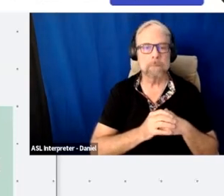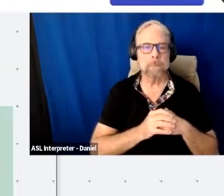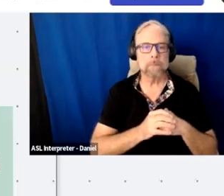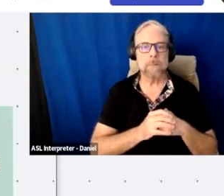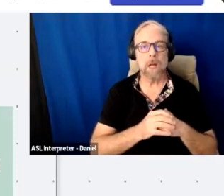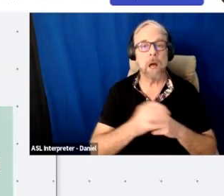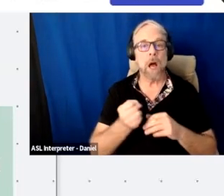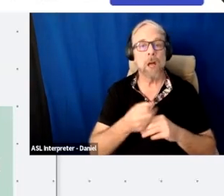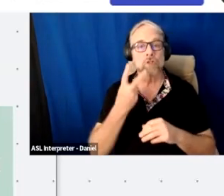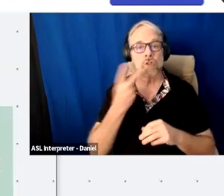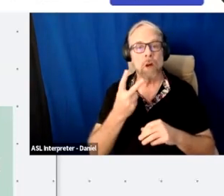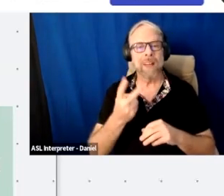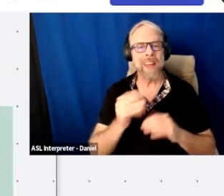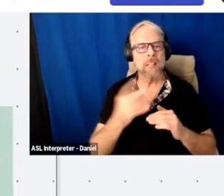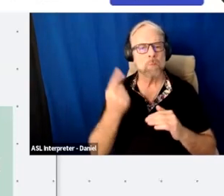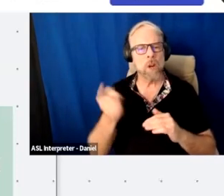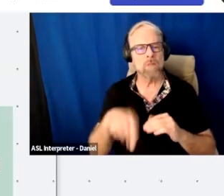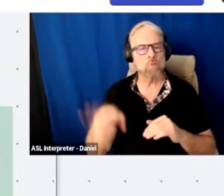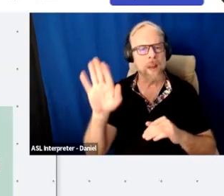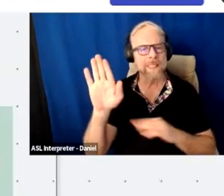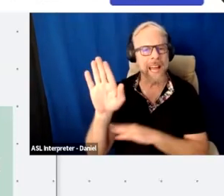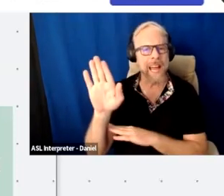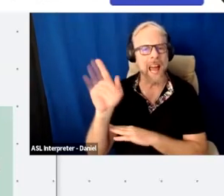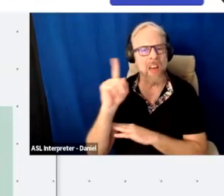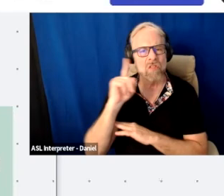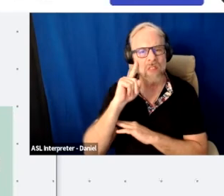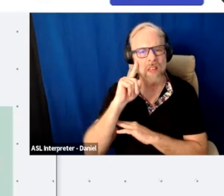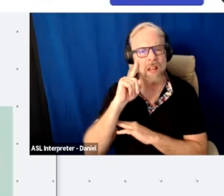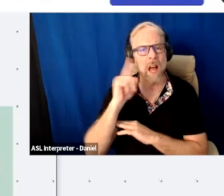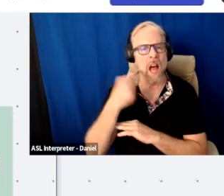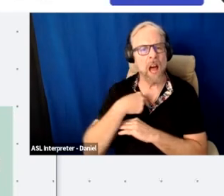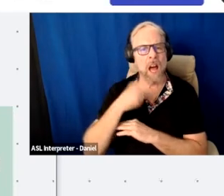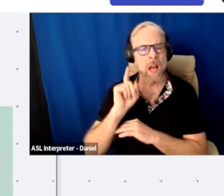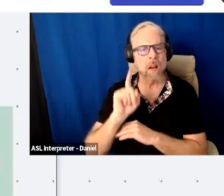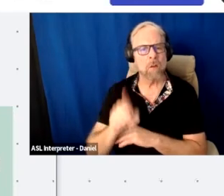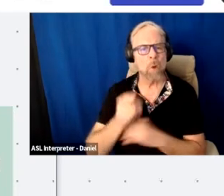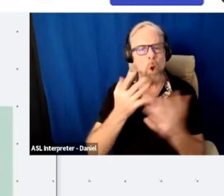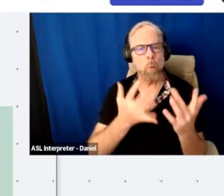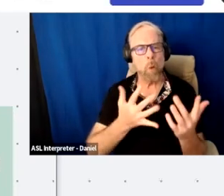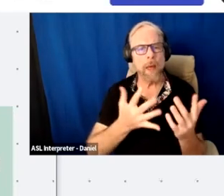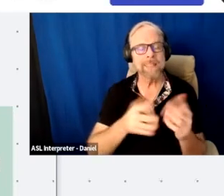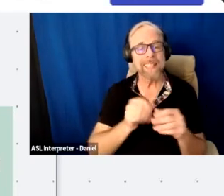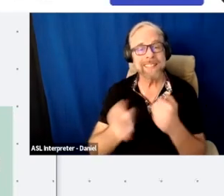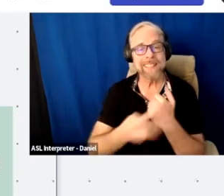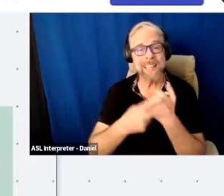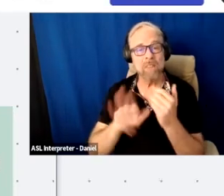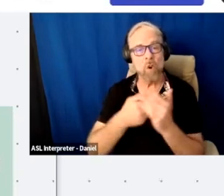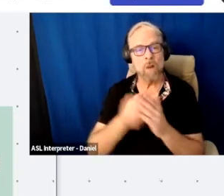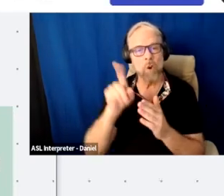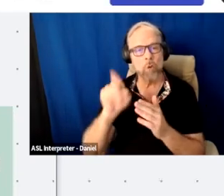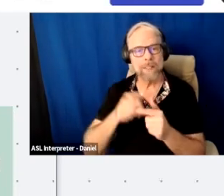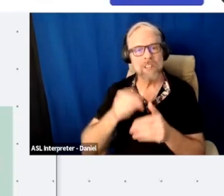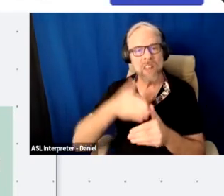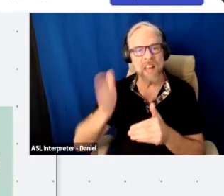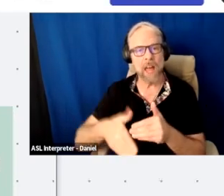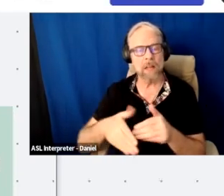So I saw that there was at least one of you who raised a hand, and I think my default here is to wait till and batch all those questions towards the very end with all of the boards so that you get a